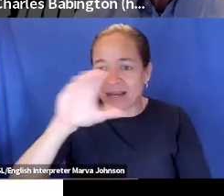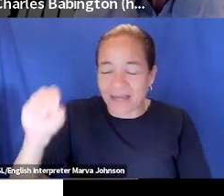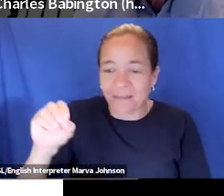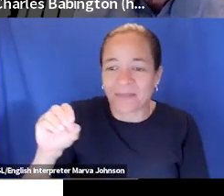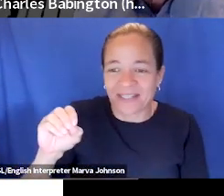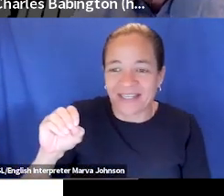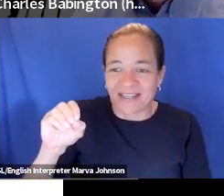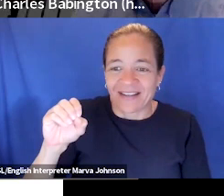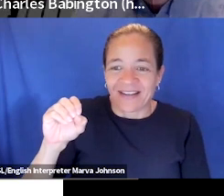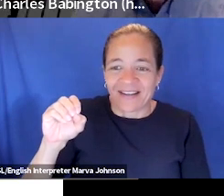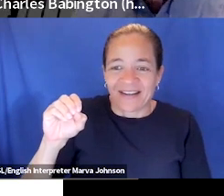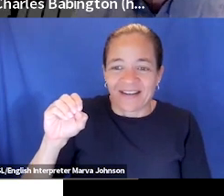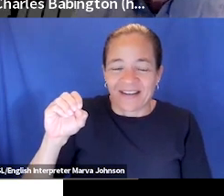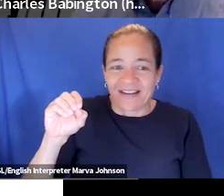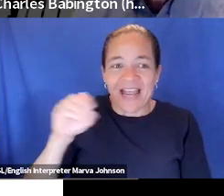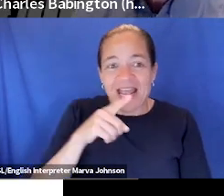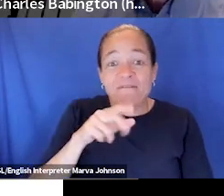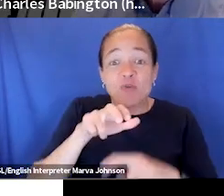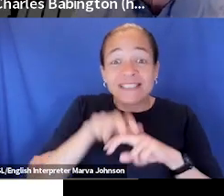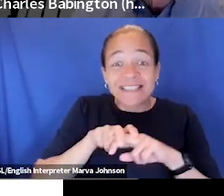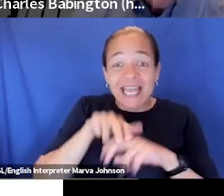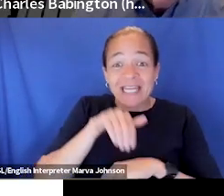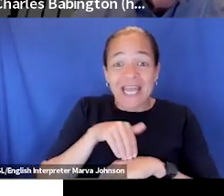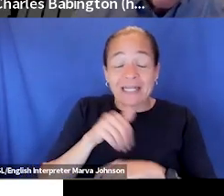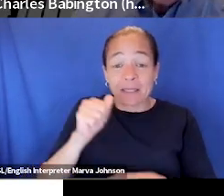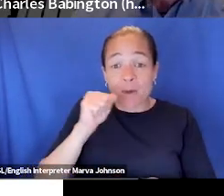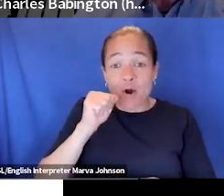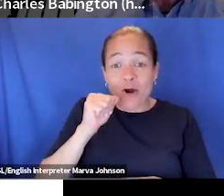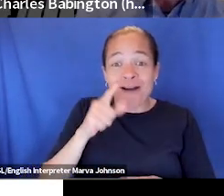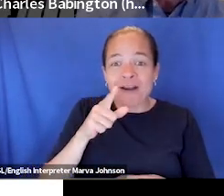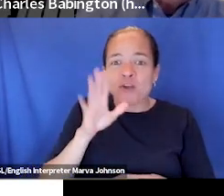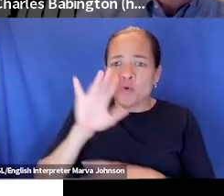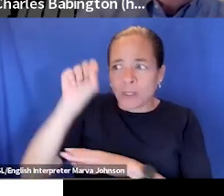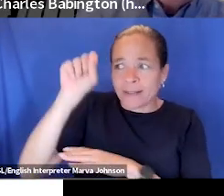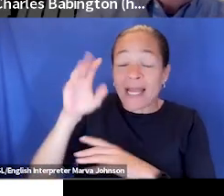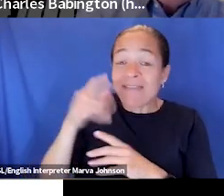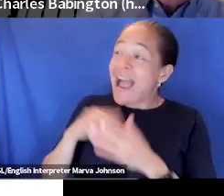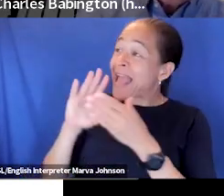I say, if you suppose you said this at a bar, you'd duck because you'd probably get punched in the face for talking like this, right?